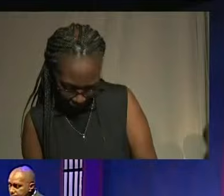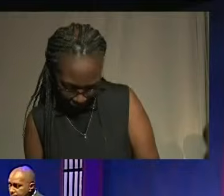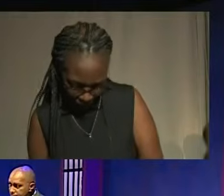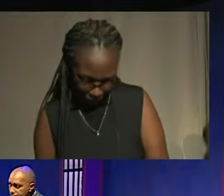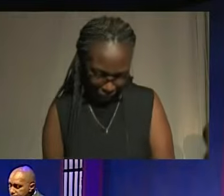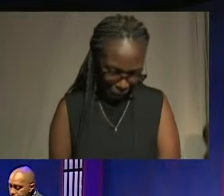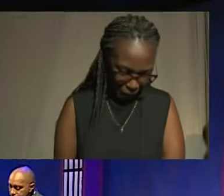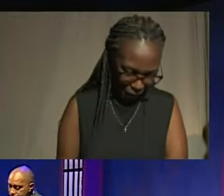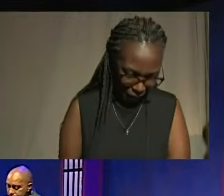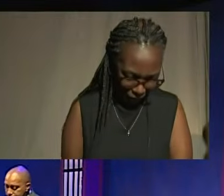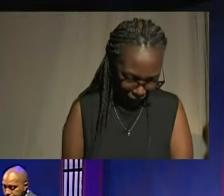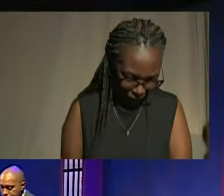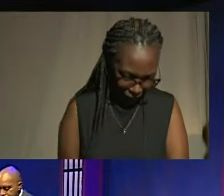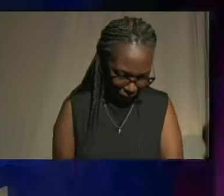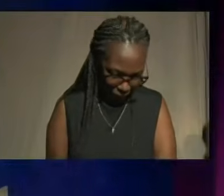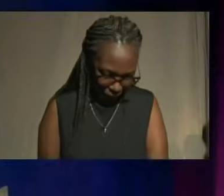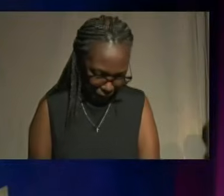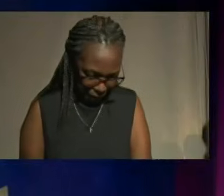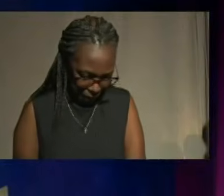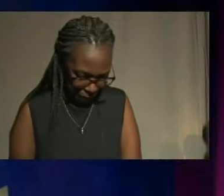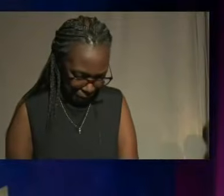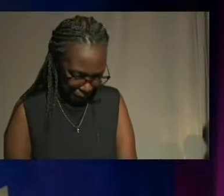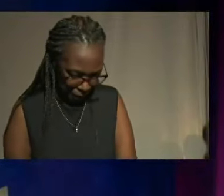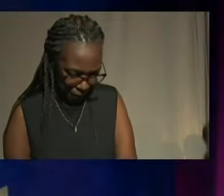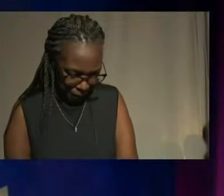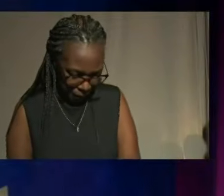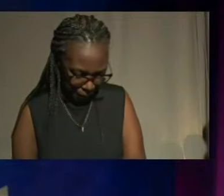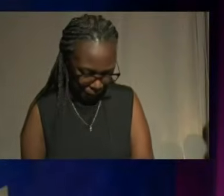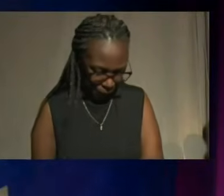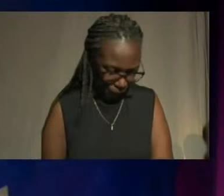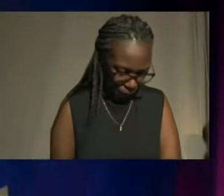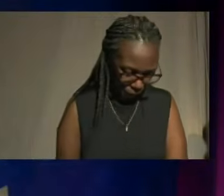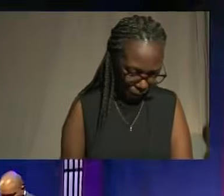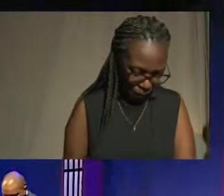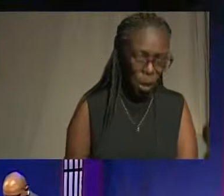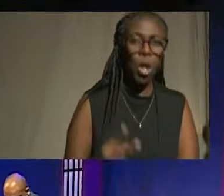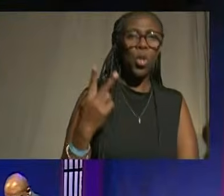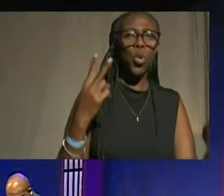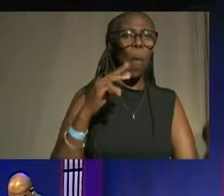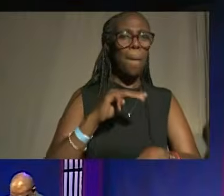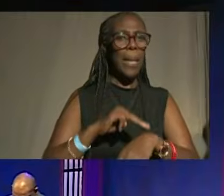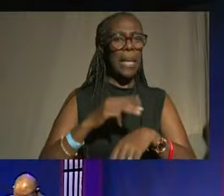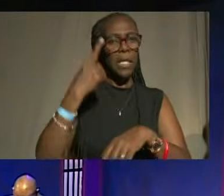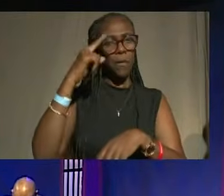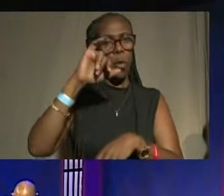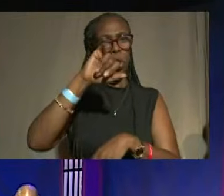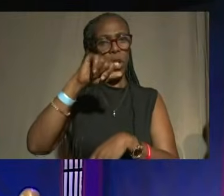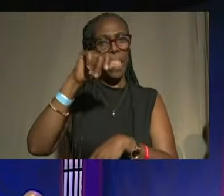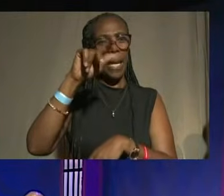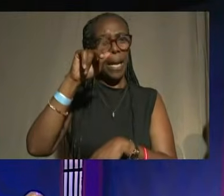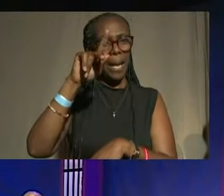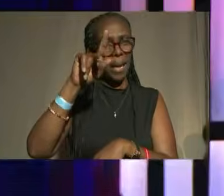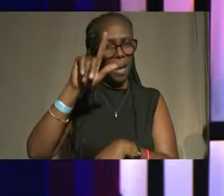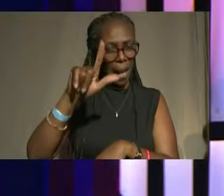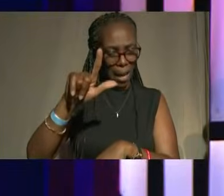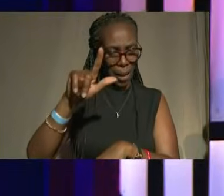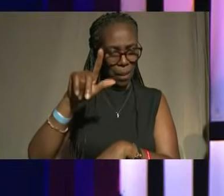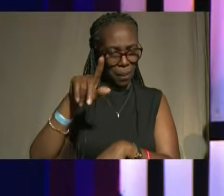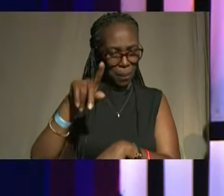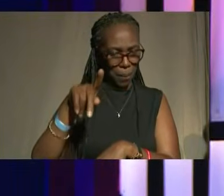order of the closing statement was predetermined by a coin toss. Team JLP, your 2 minutes. My fellow Jamaicans,